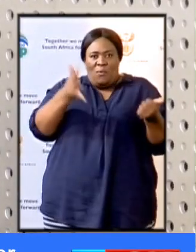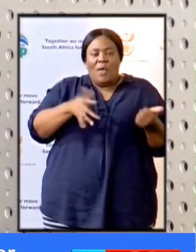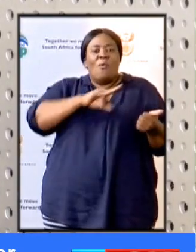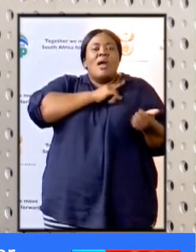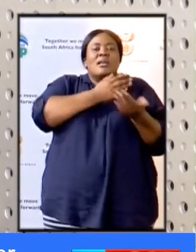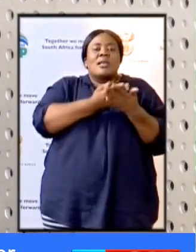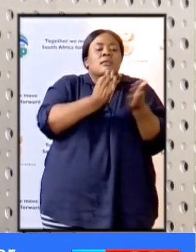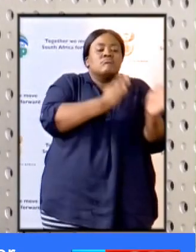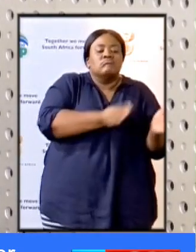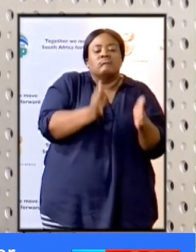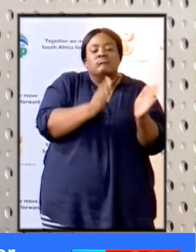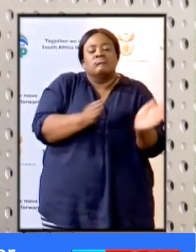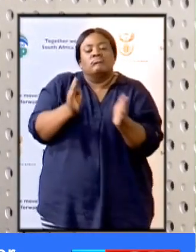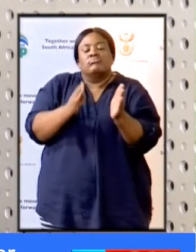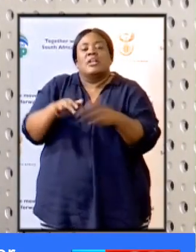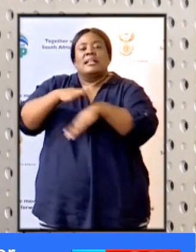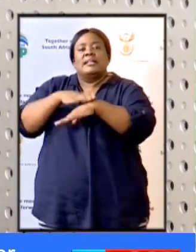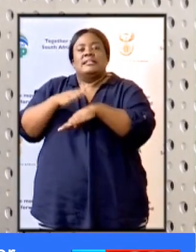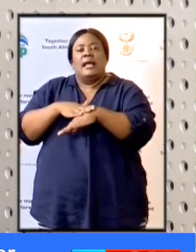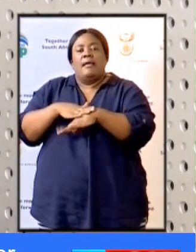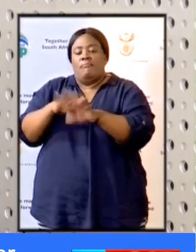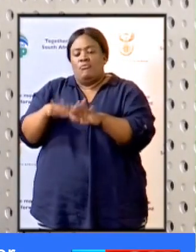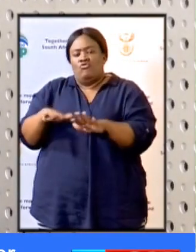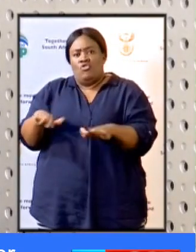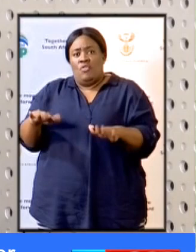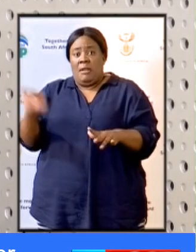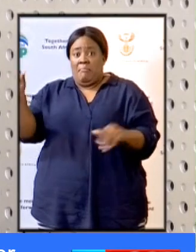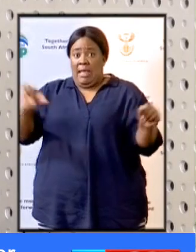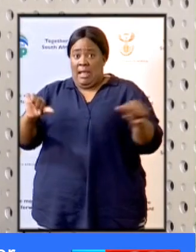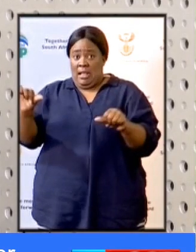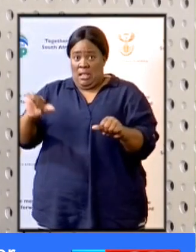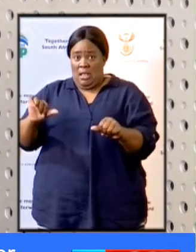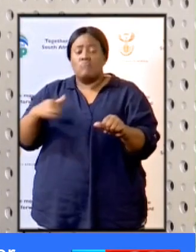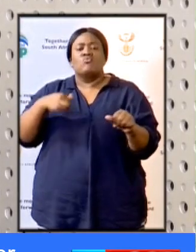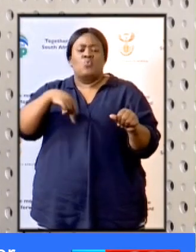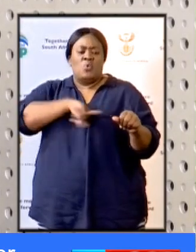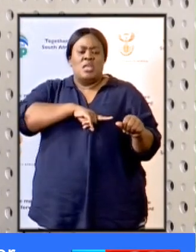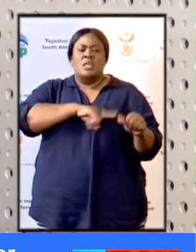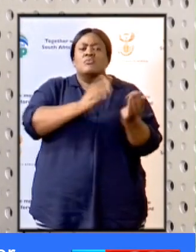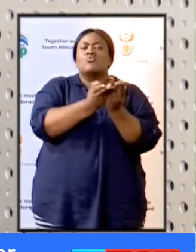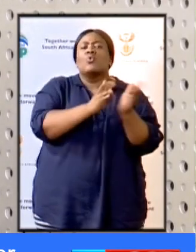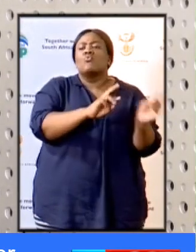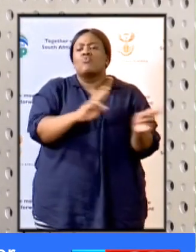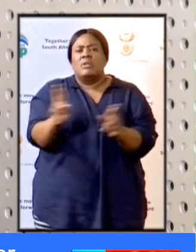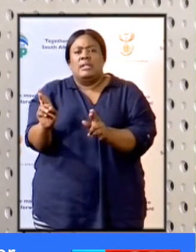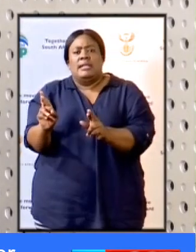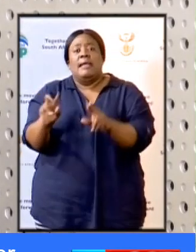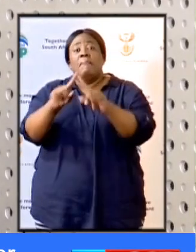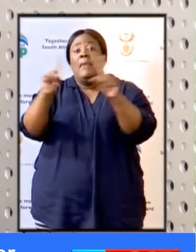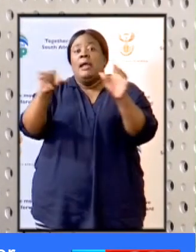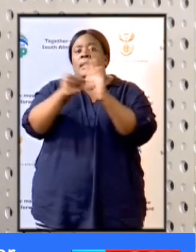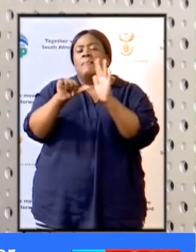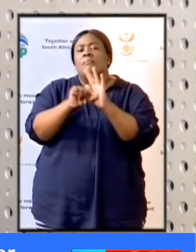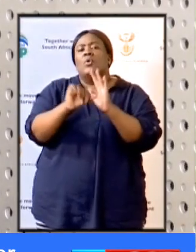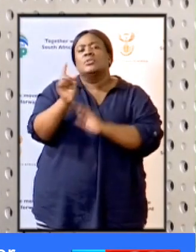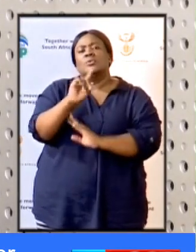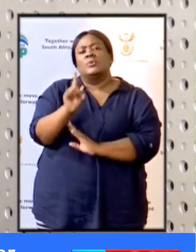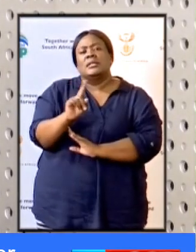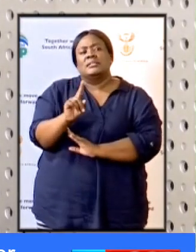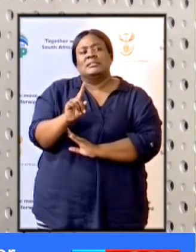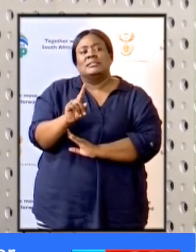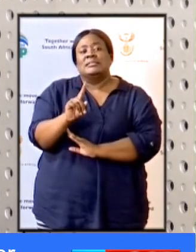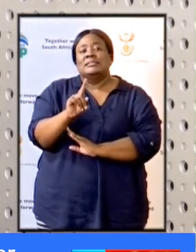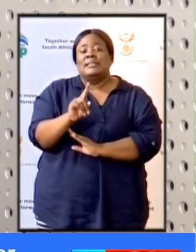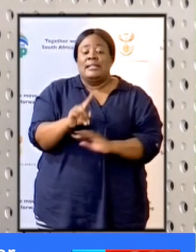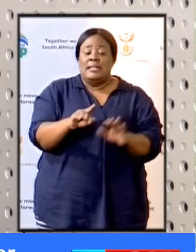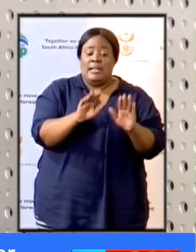ukuthi beze mabeza. Okusemqoka njoba sisho esikubeke phambili. It's the safety of